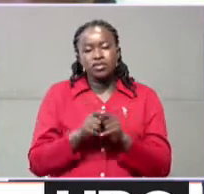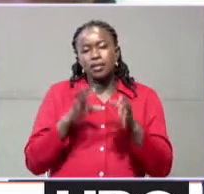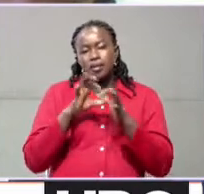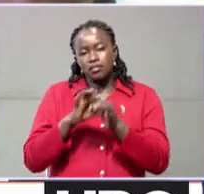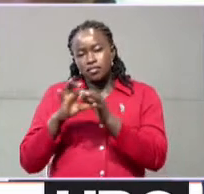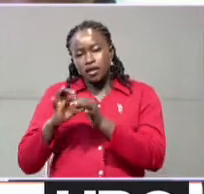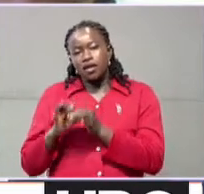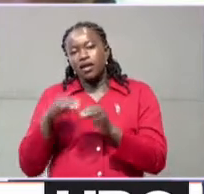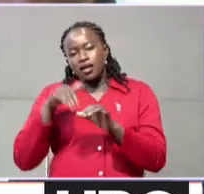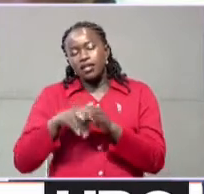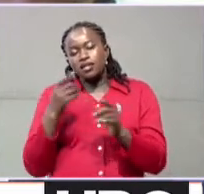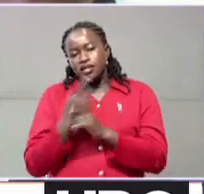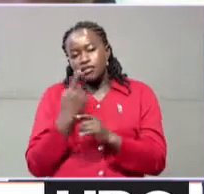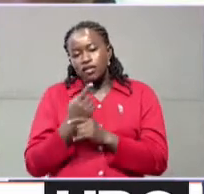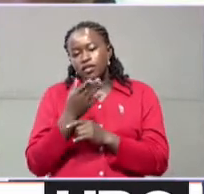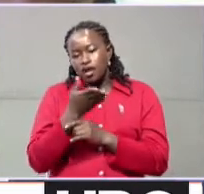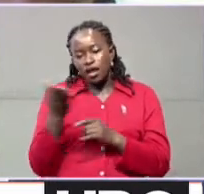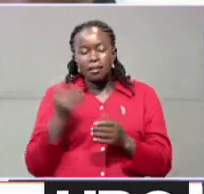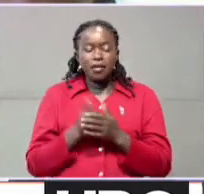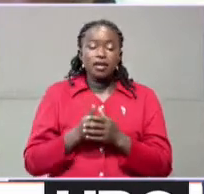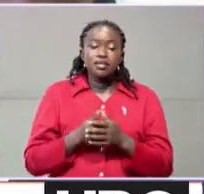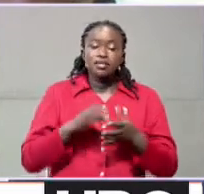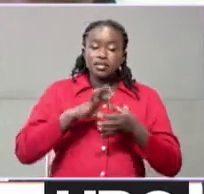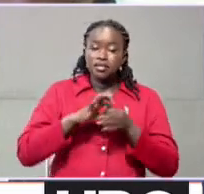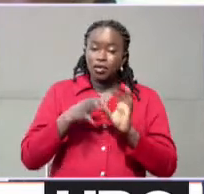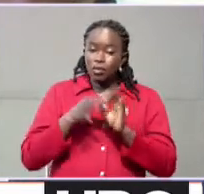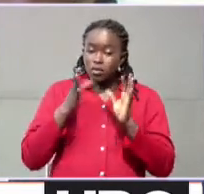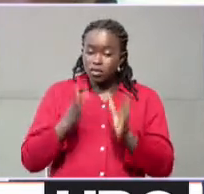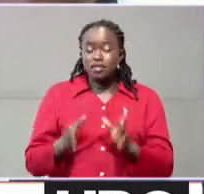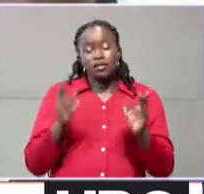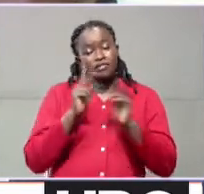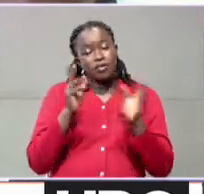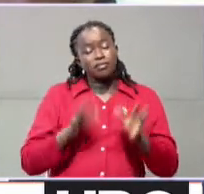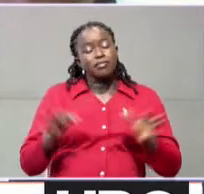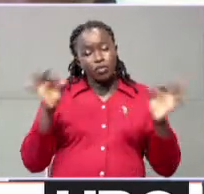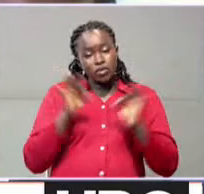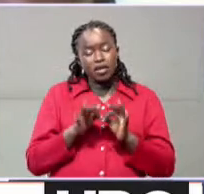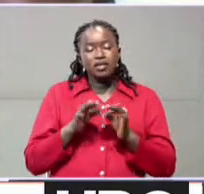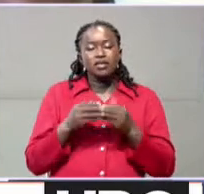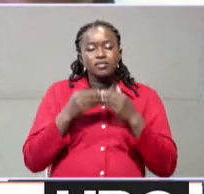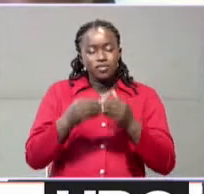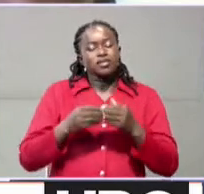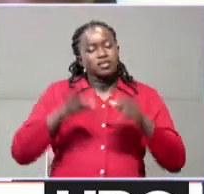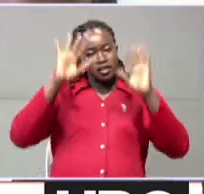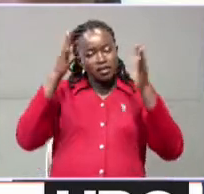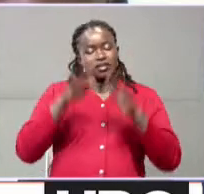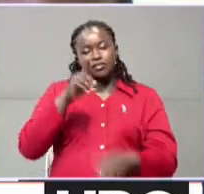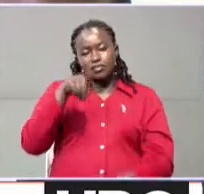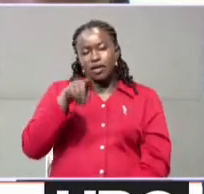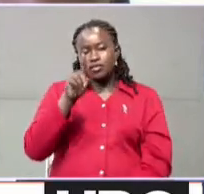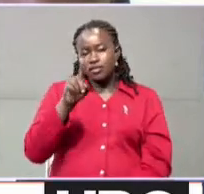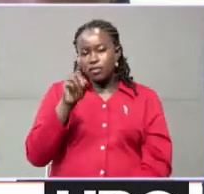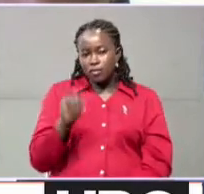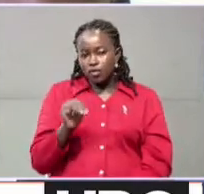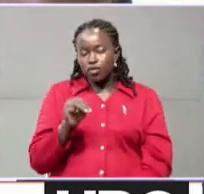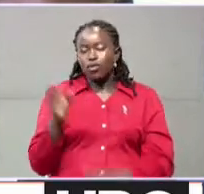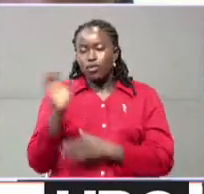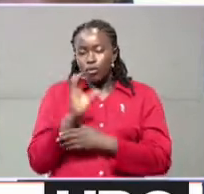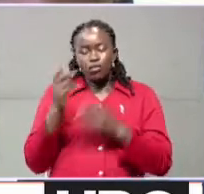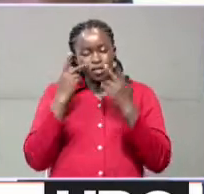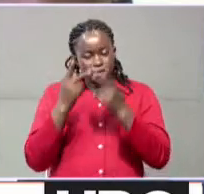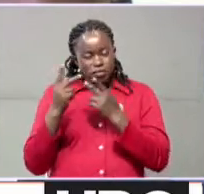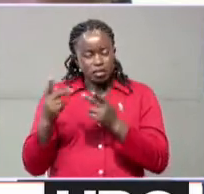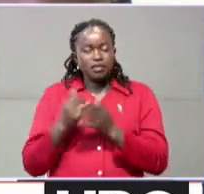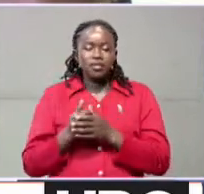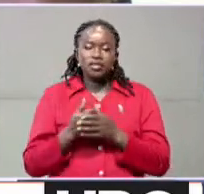various mds and stakeholders is critical in the success of policy development model the committee observed it